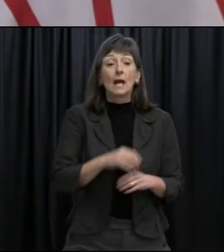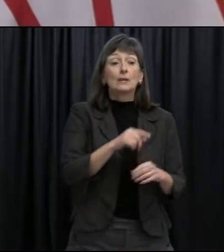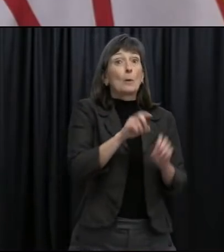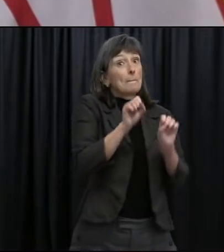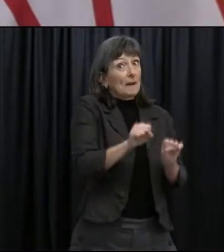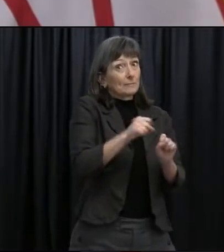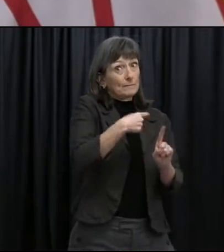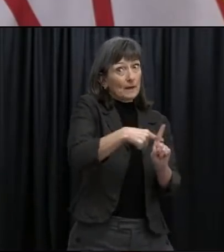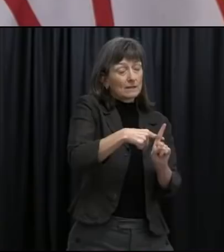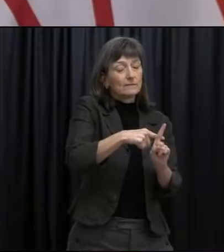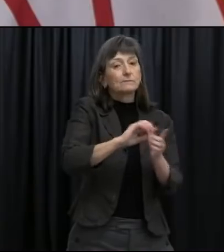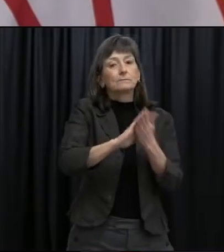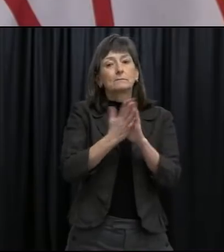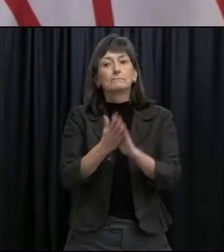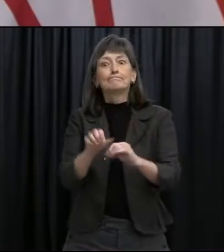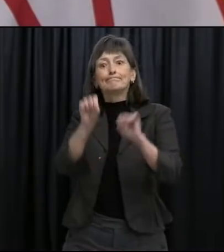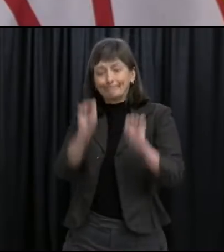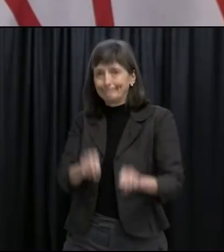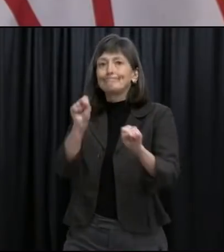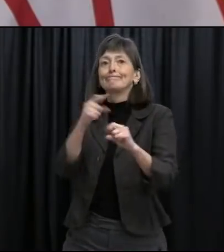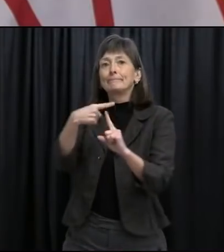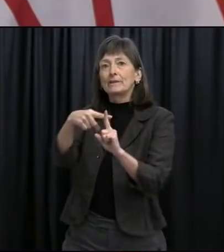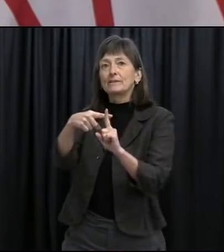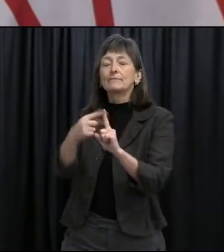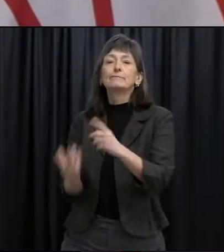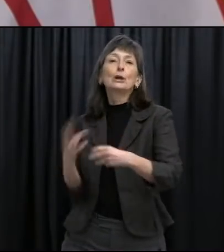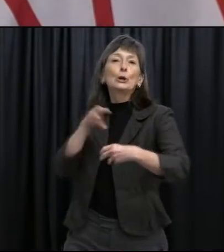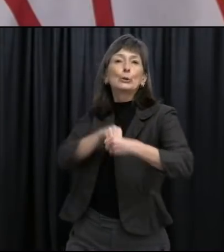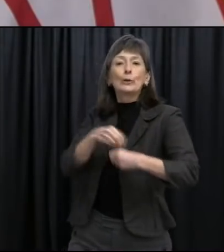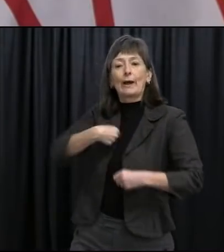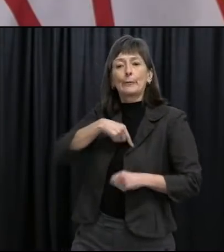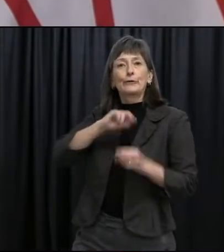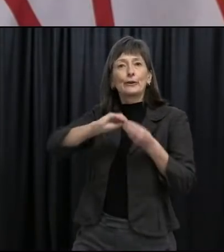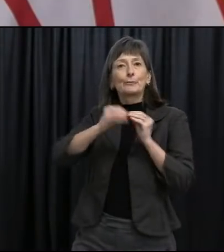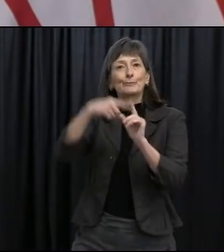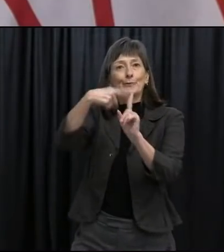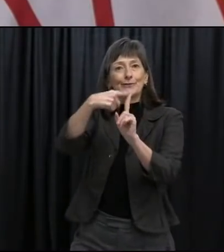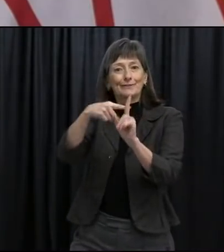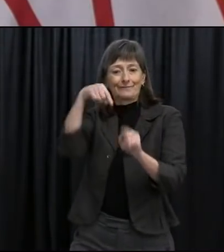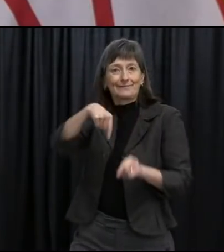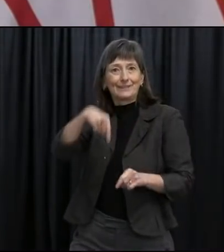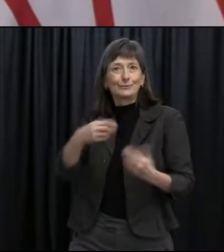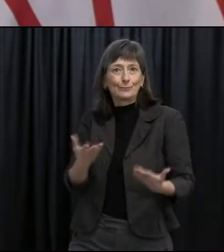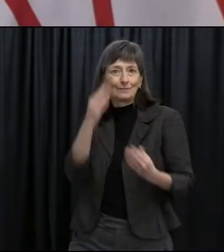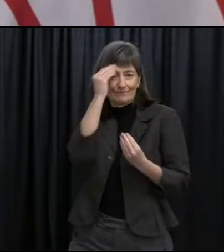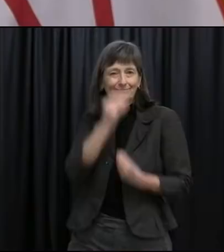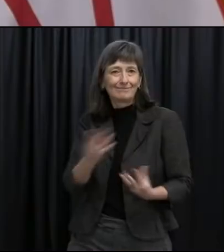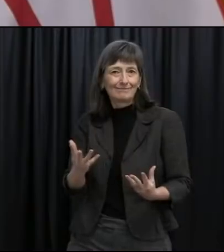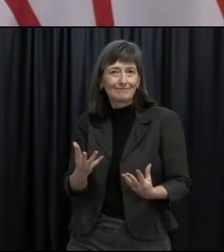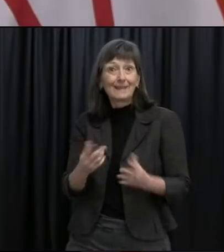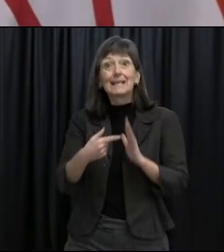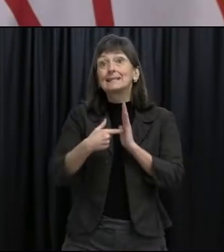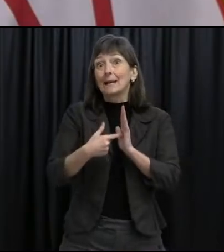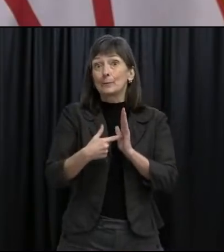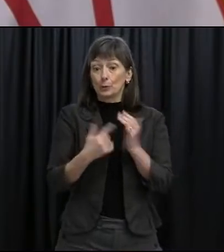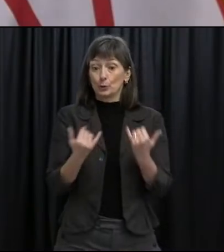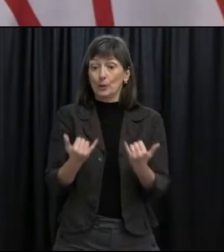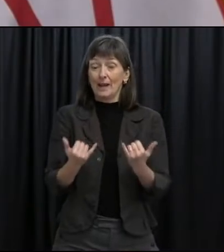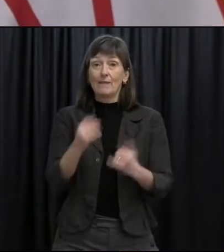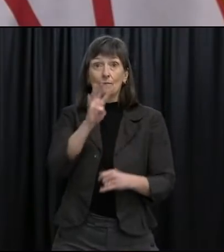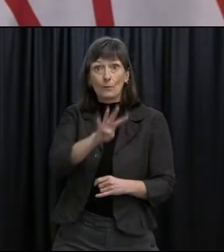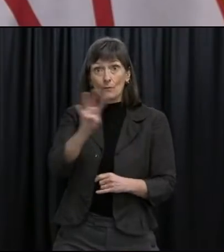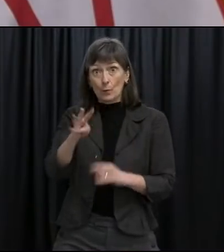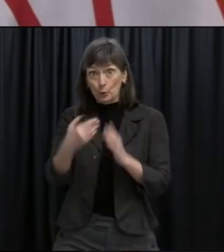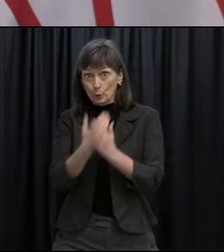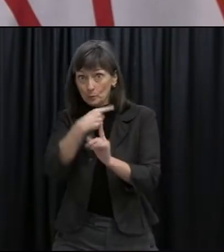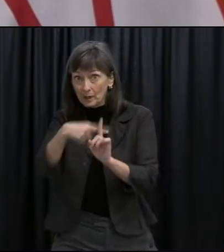confirmed positive, they are reported in public updates as new confirmed cases. For example, 10 of today's